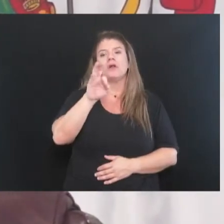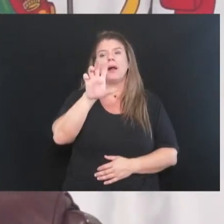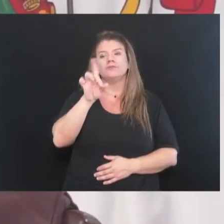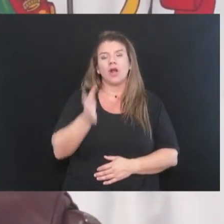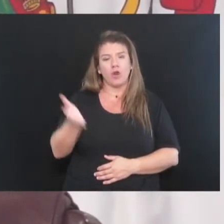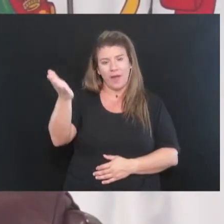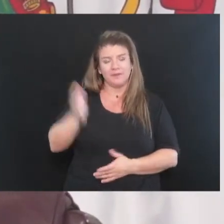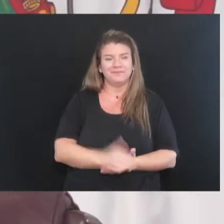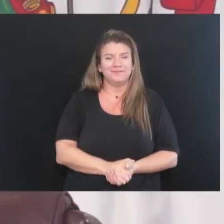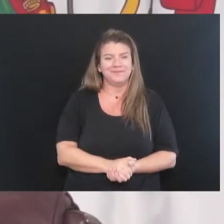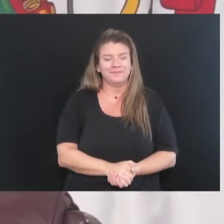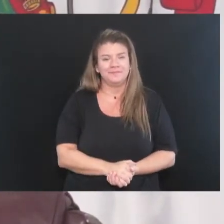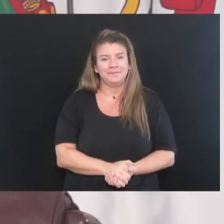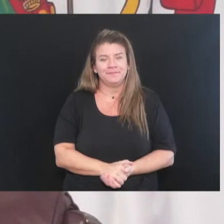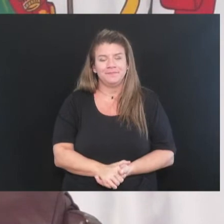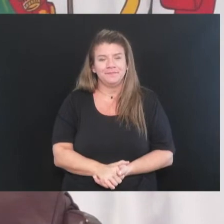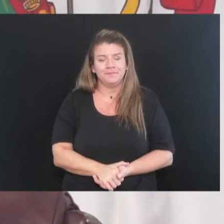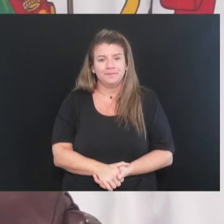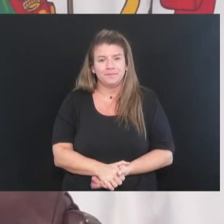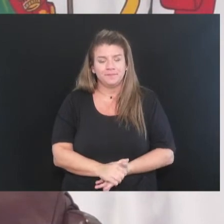answer the rest of this, please.